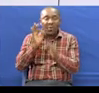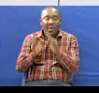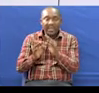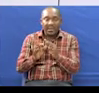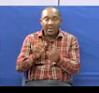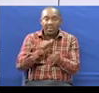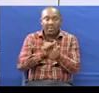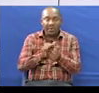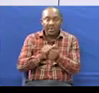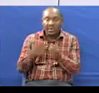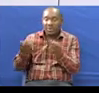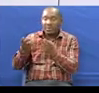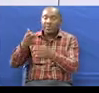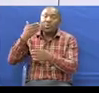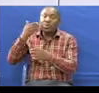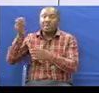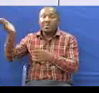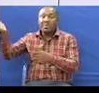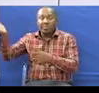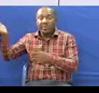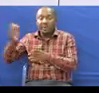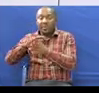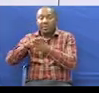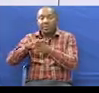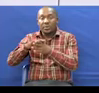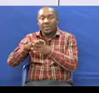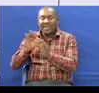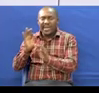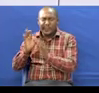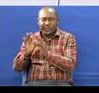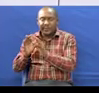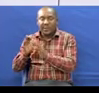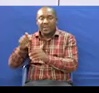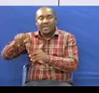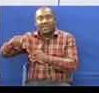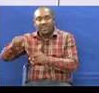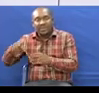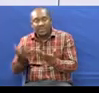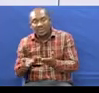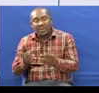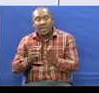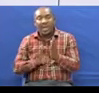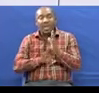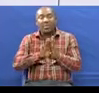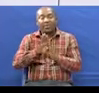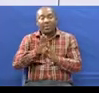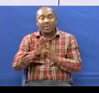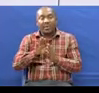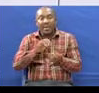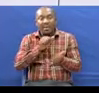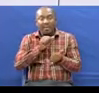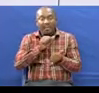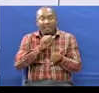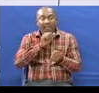produce high quality products compared to some of the European nations which use high quality seeds, which use improved